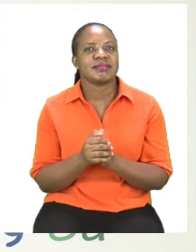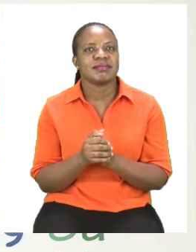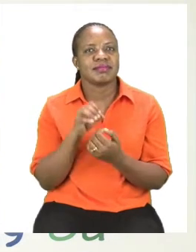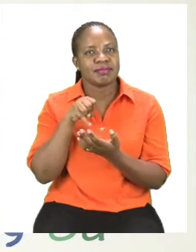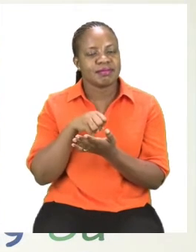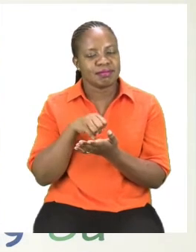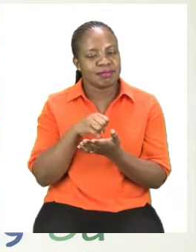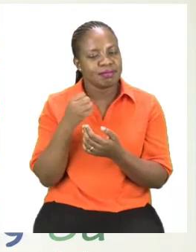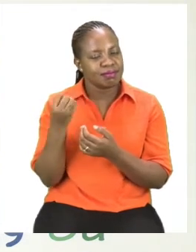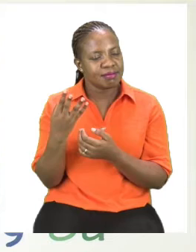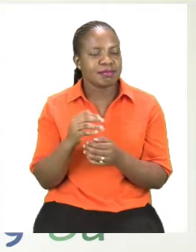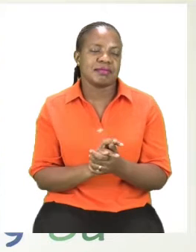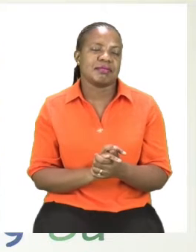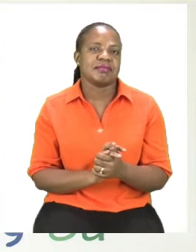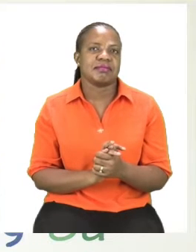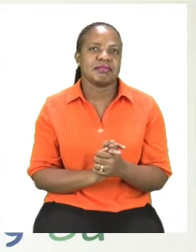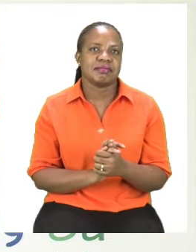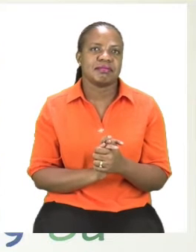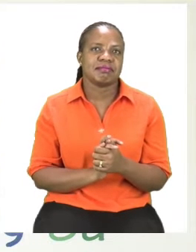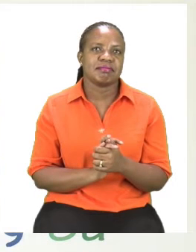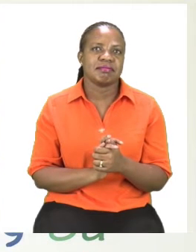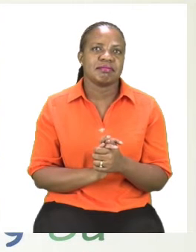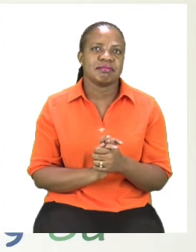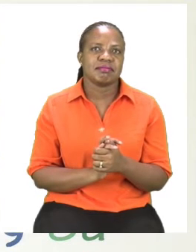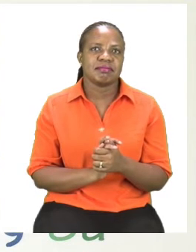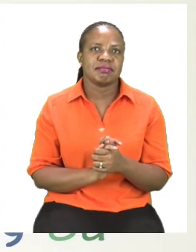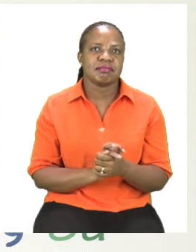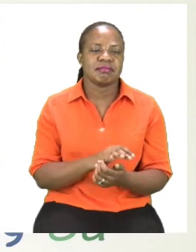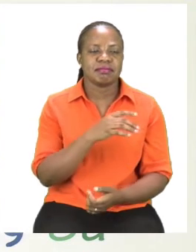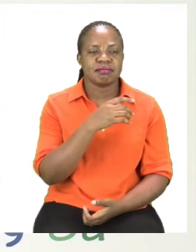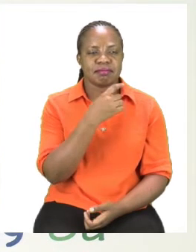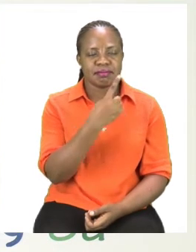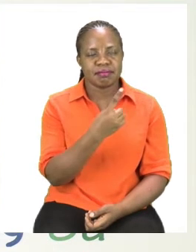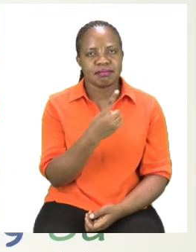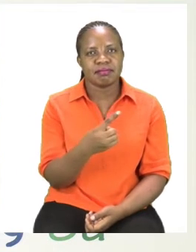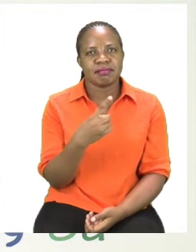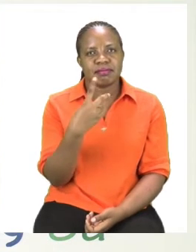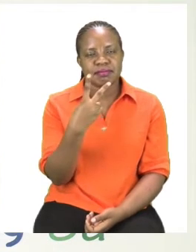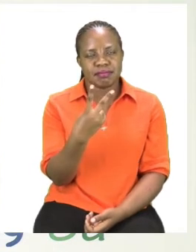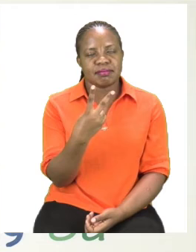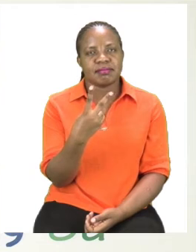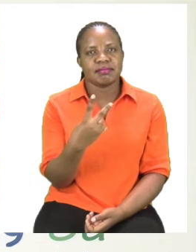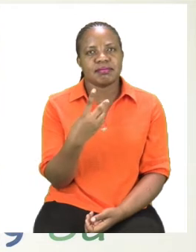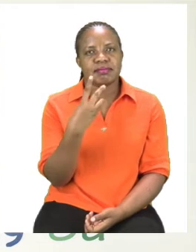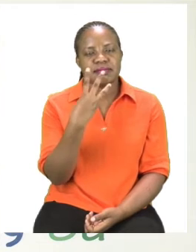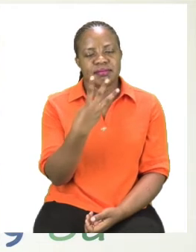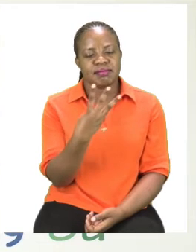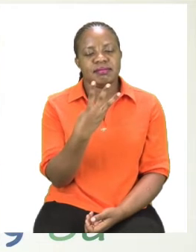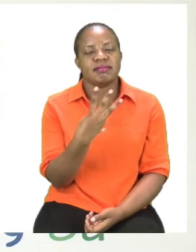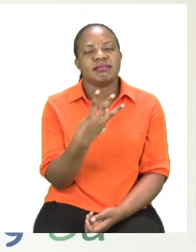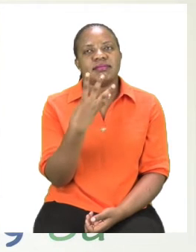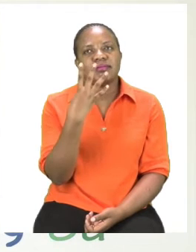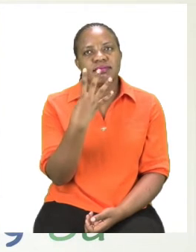how many cookies does he have? Let's go. 1, 2,